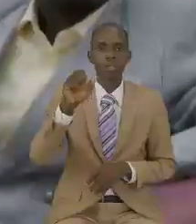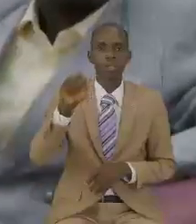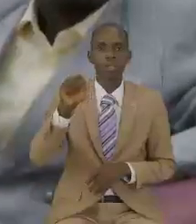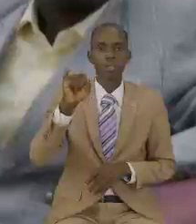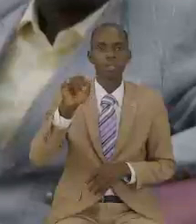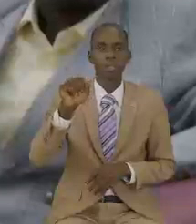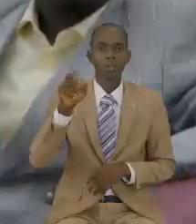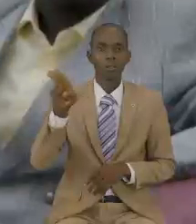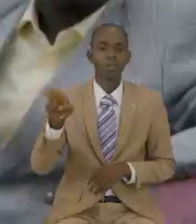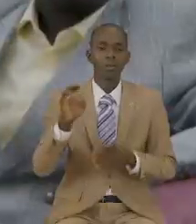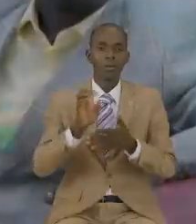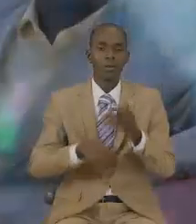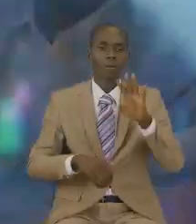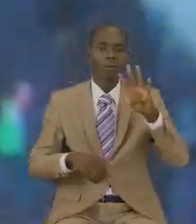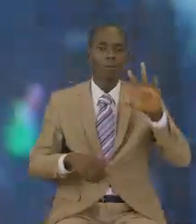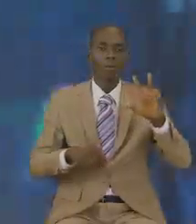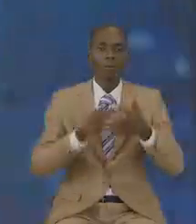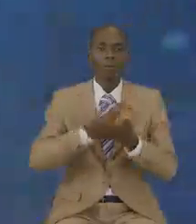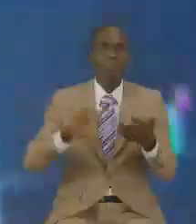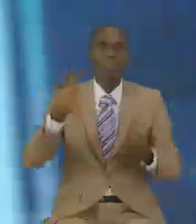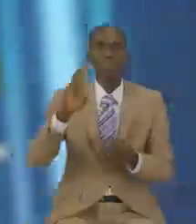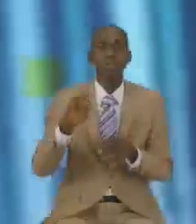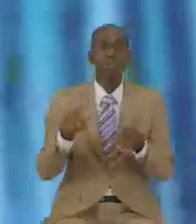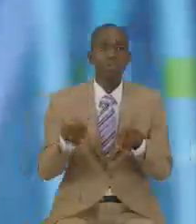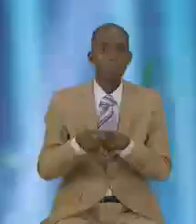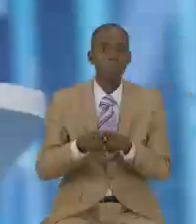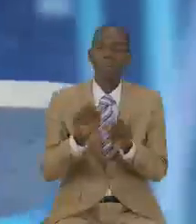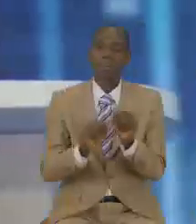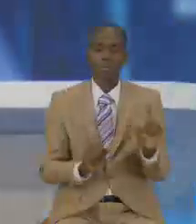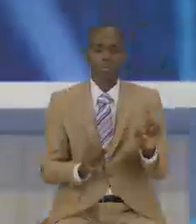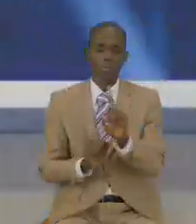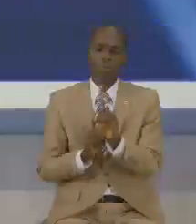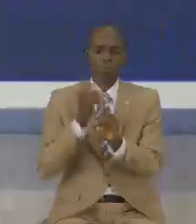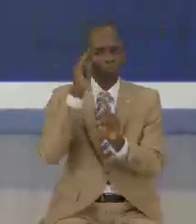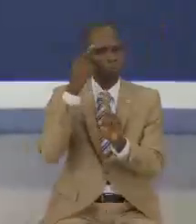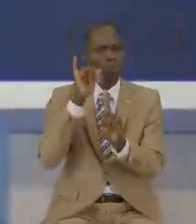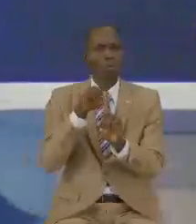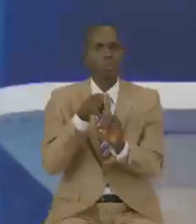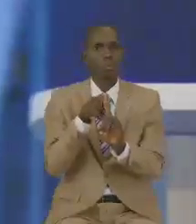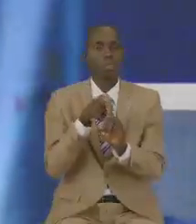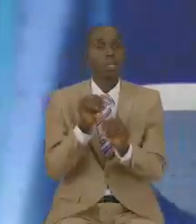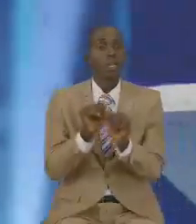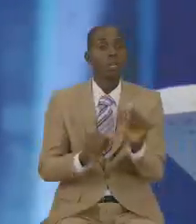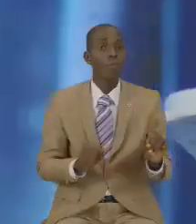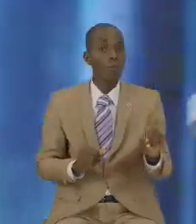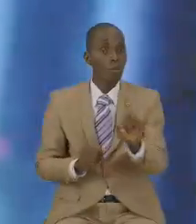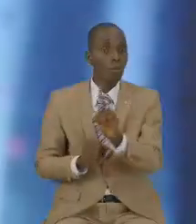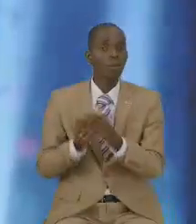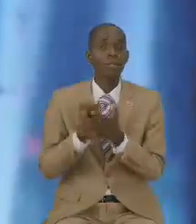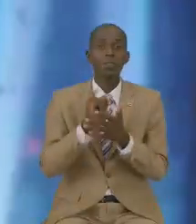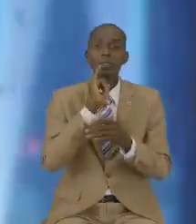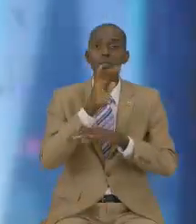43, reading from verse 7. Even everyone, think about that. Think about that. Even everyone that